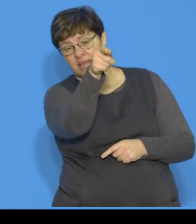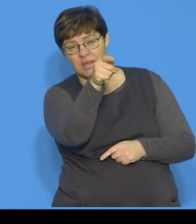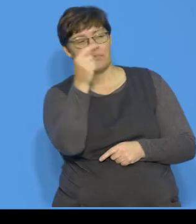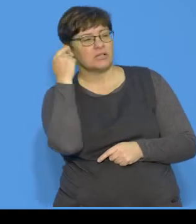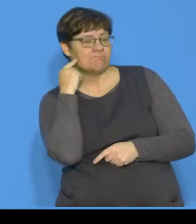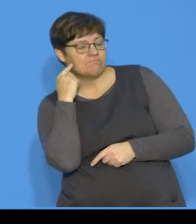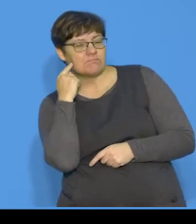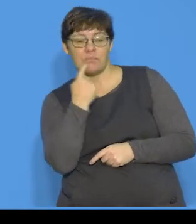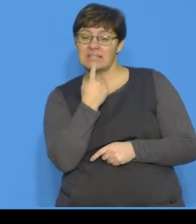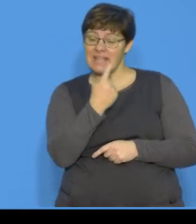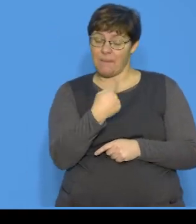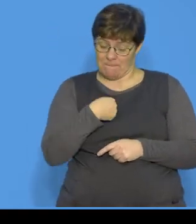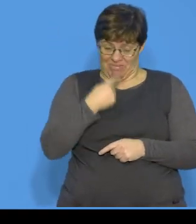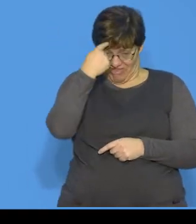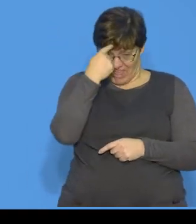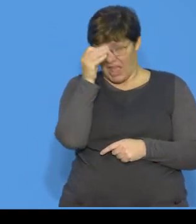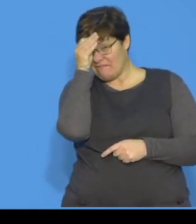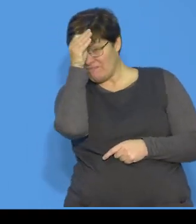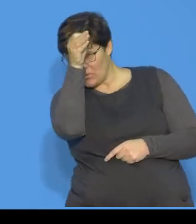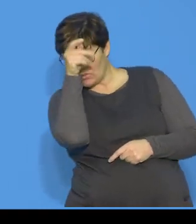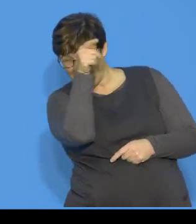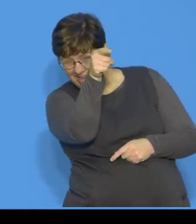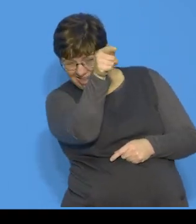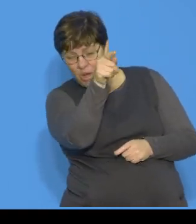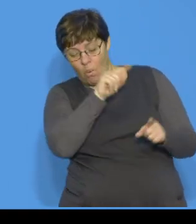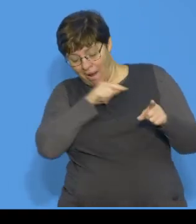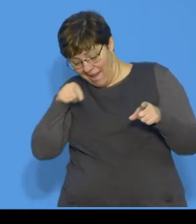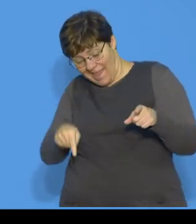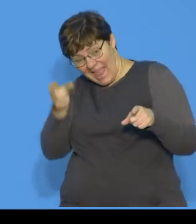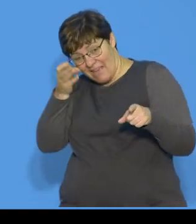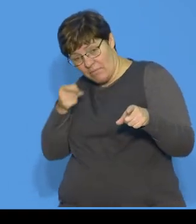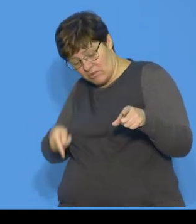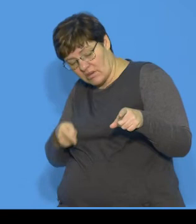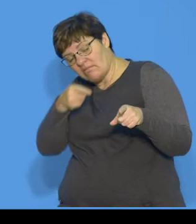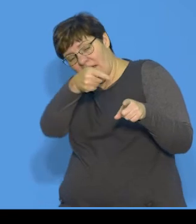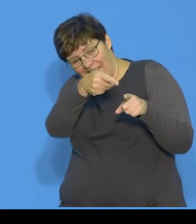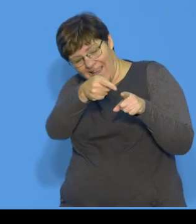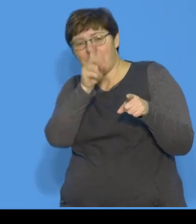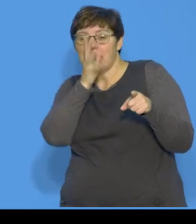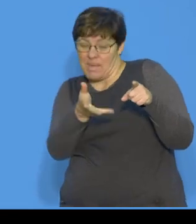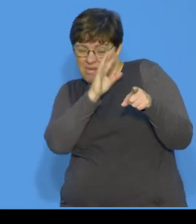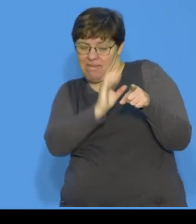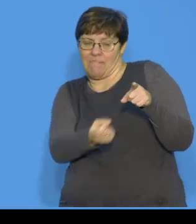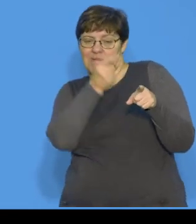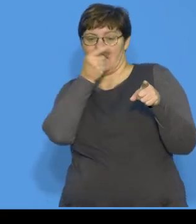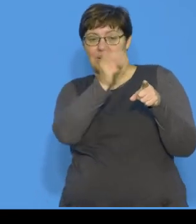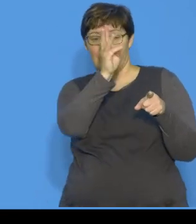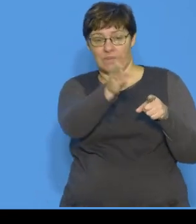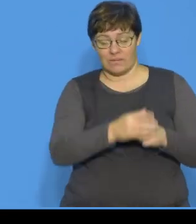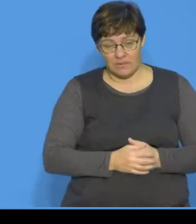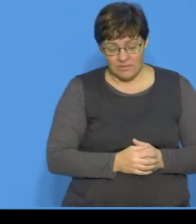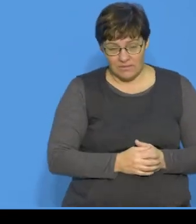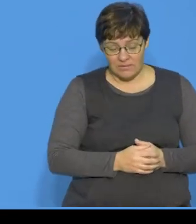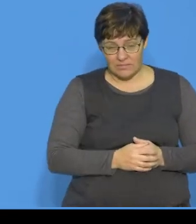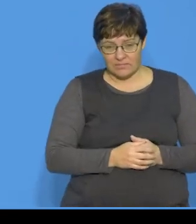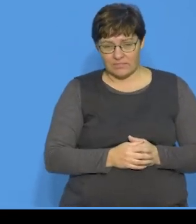we state that we think, given the current data, the future will look like. Remember that when